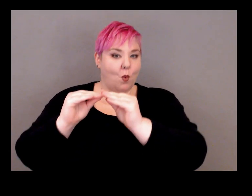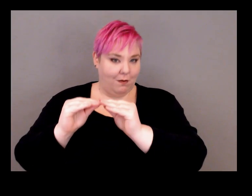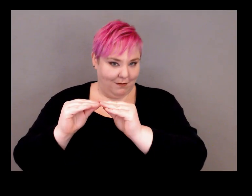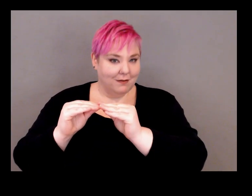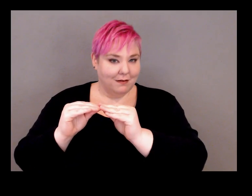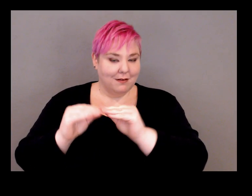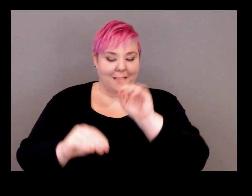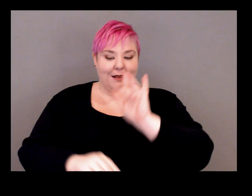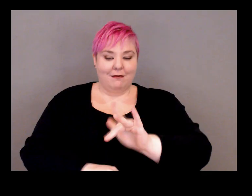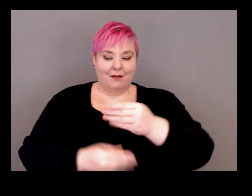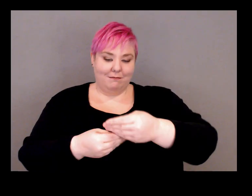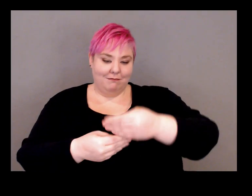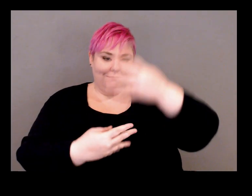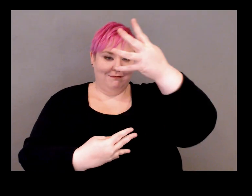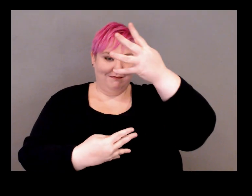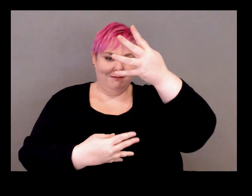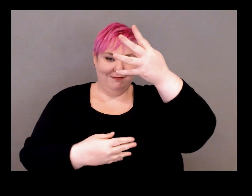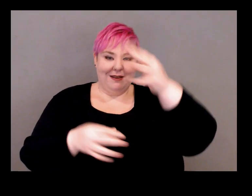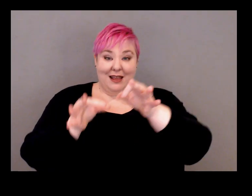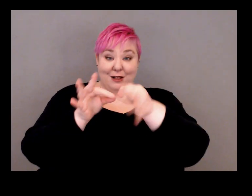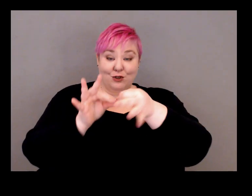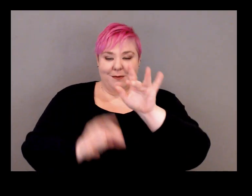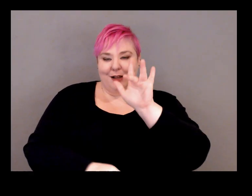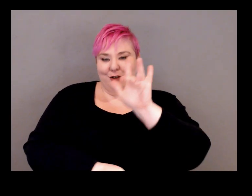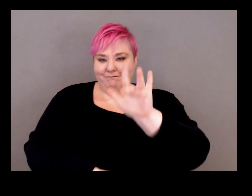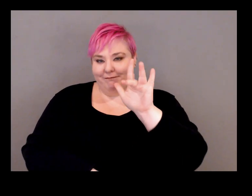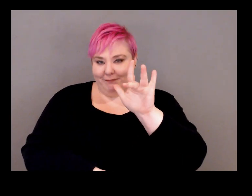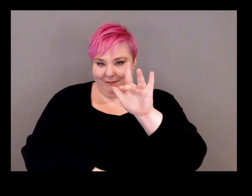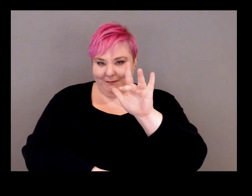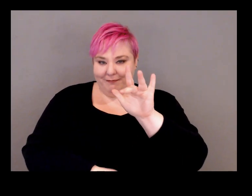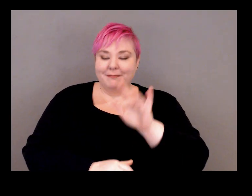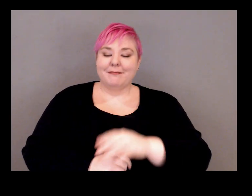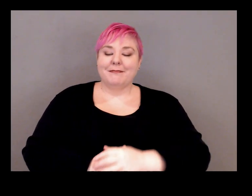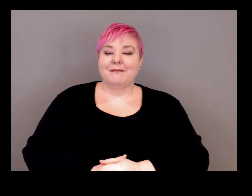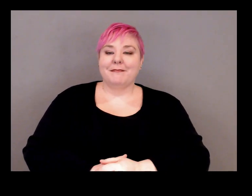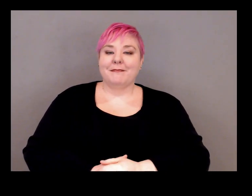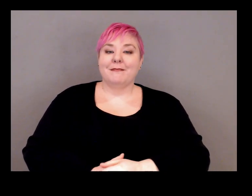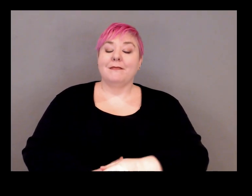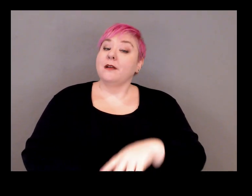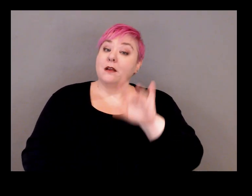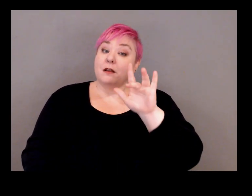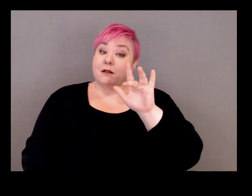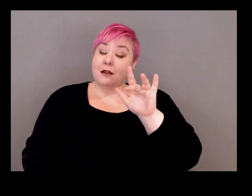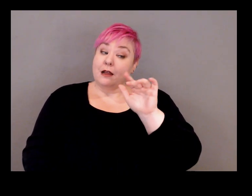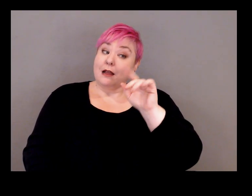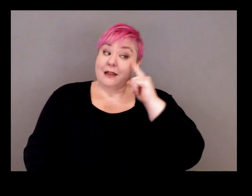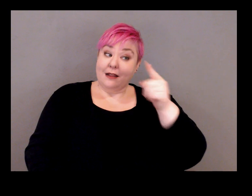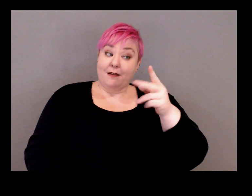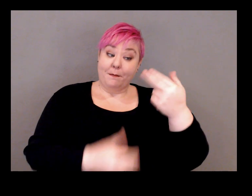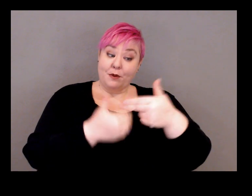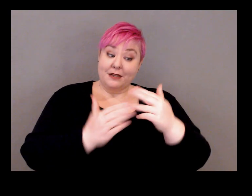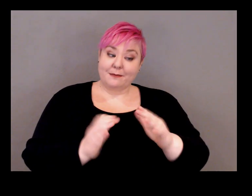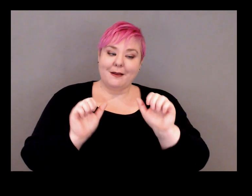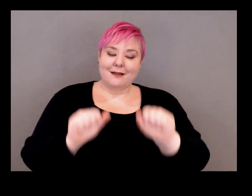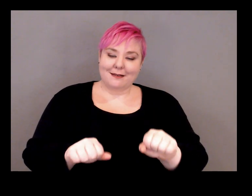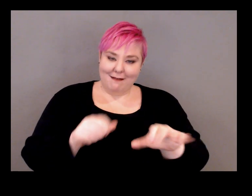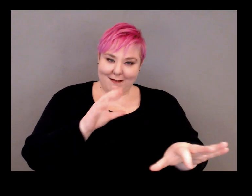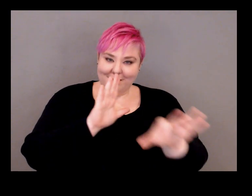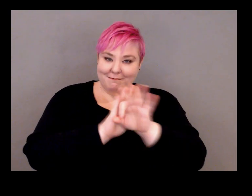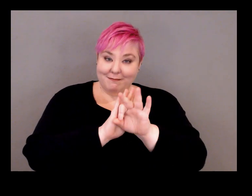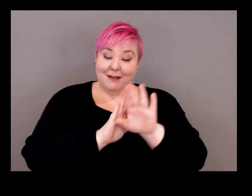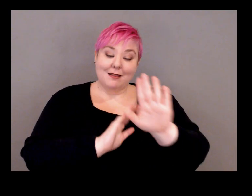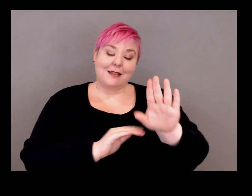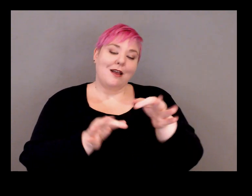globe, they can click on the More icon represented by the three dots. There, they'll find the interpretation option. Guests